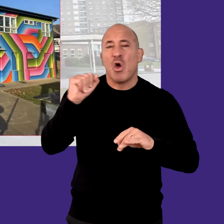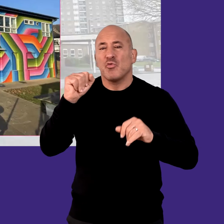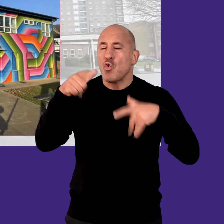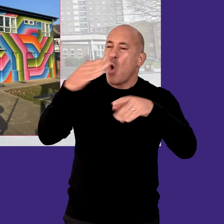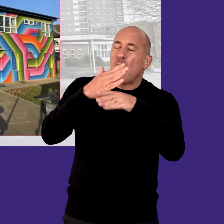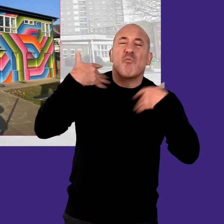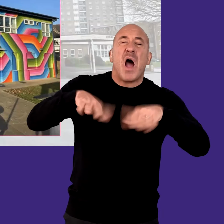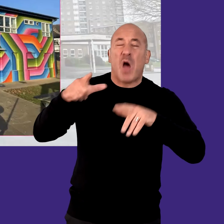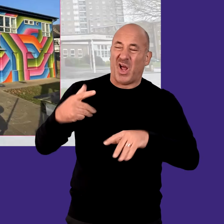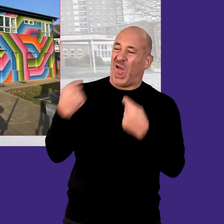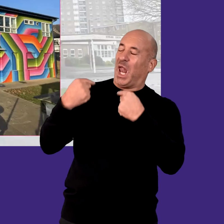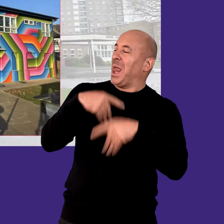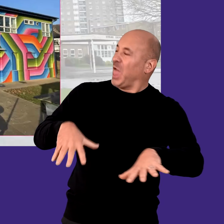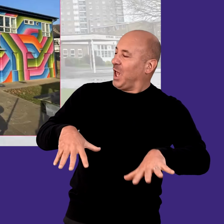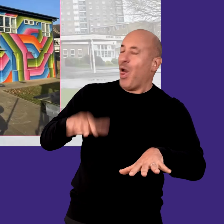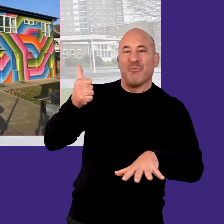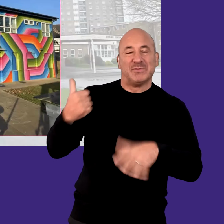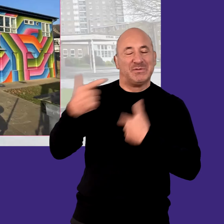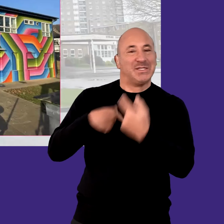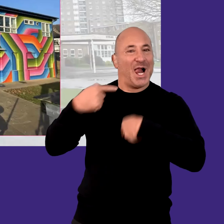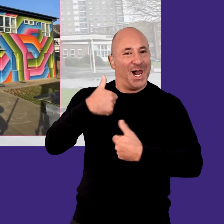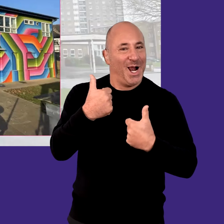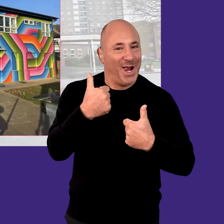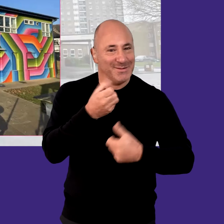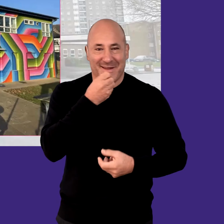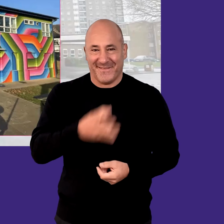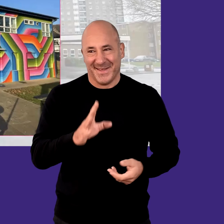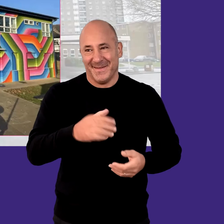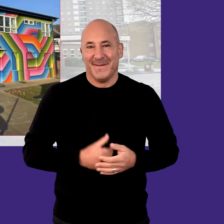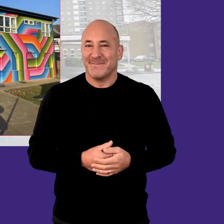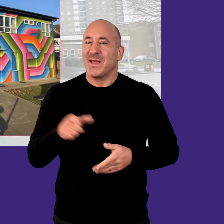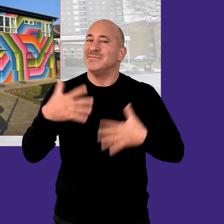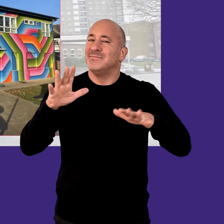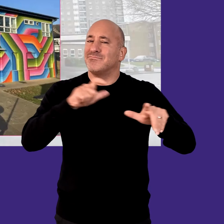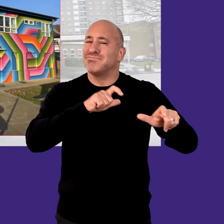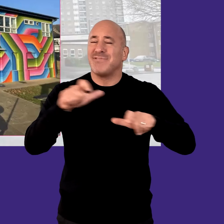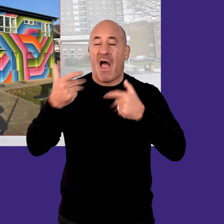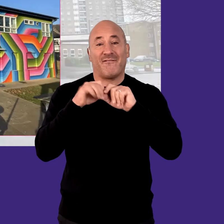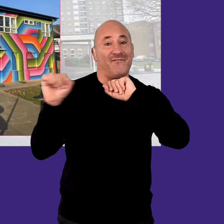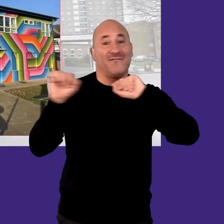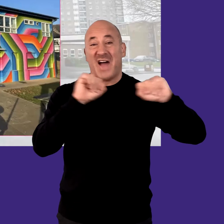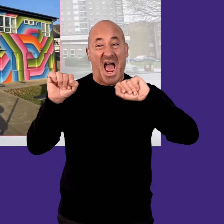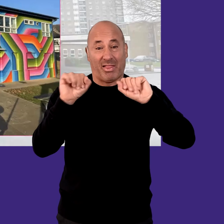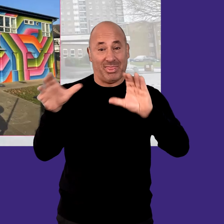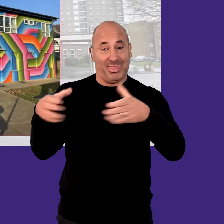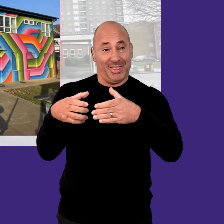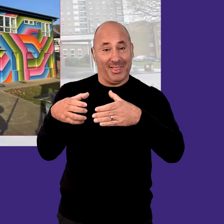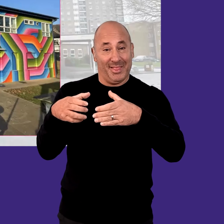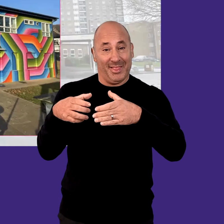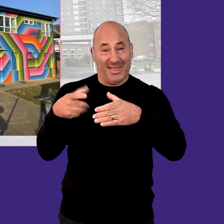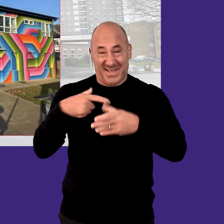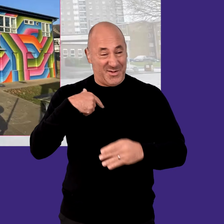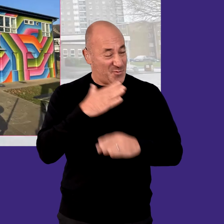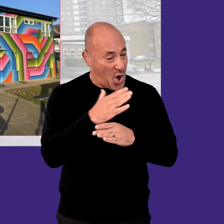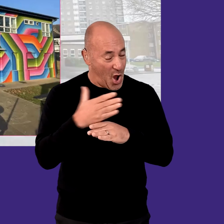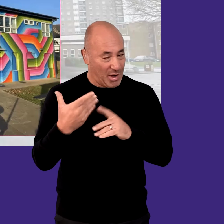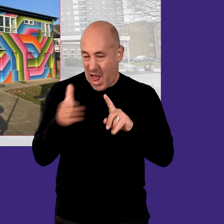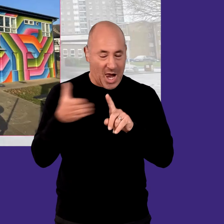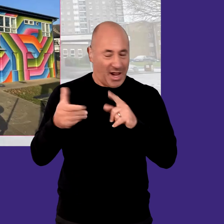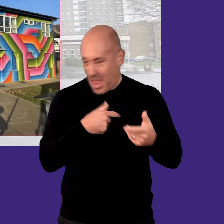the playground who would shout at him through the fence, telling him that he could do it, and how amazing the work was. So we had